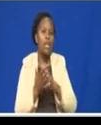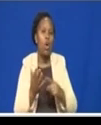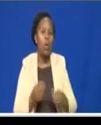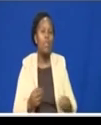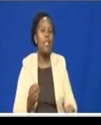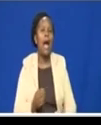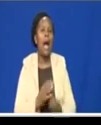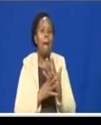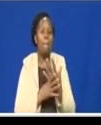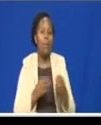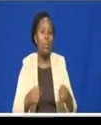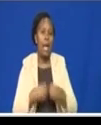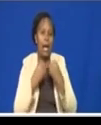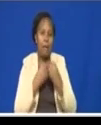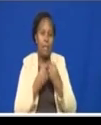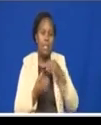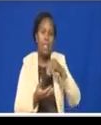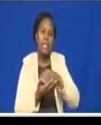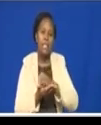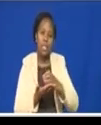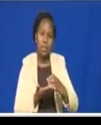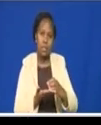they unfold in the text.